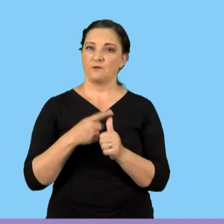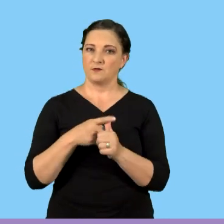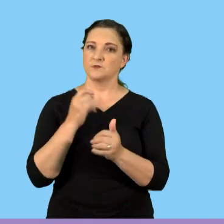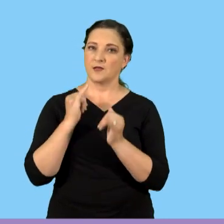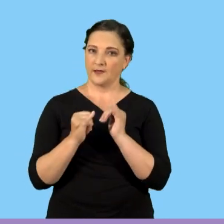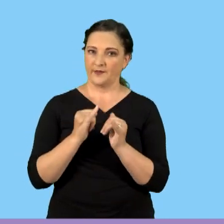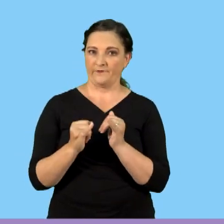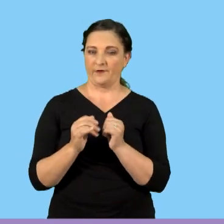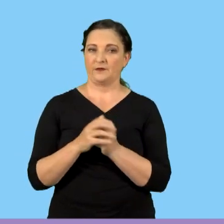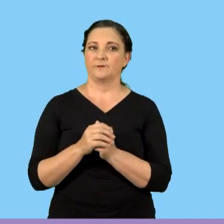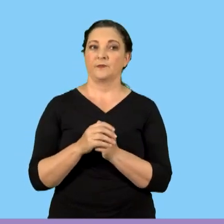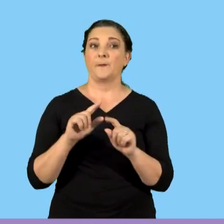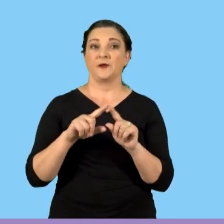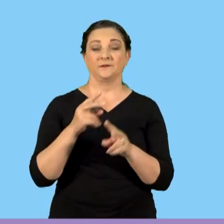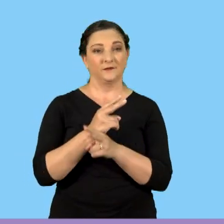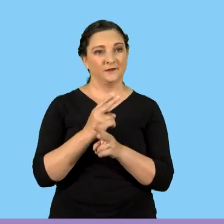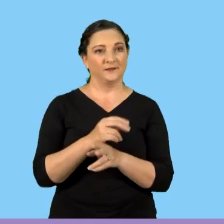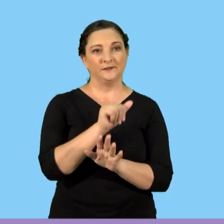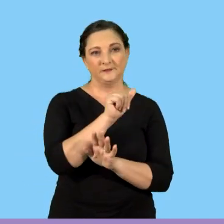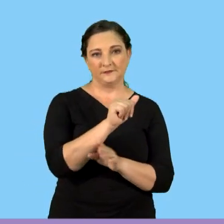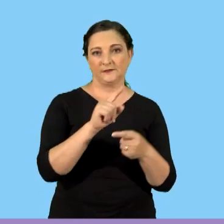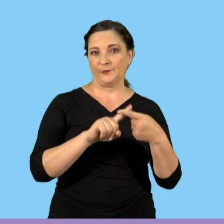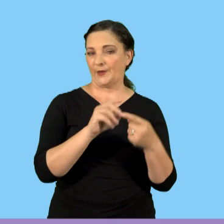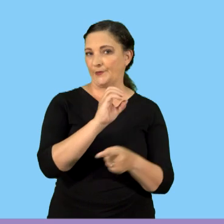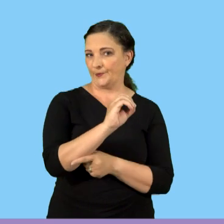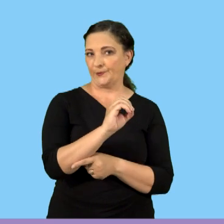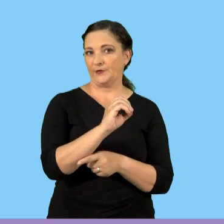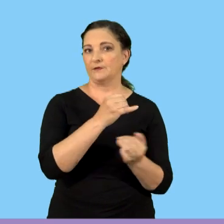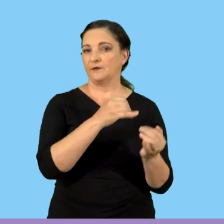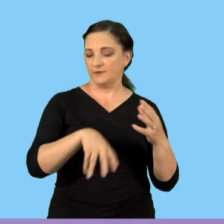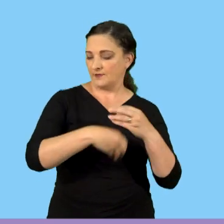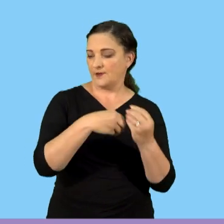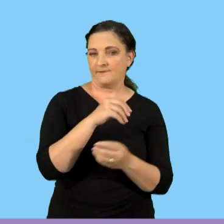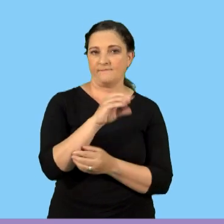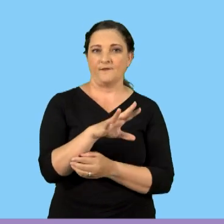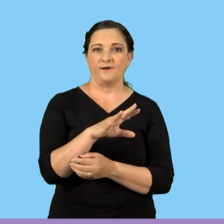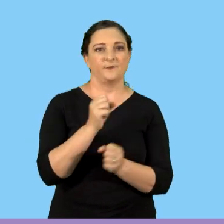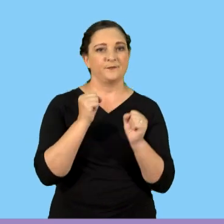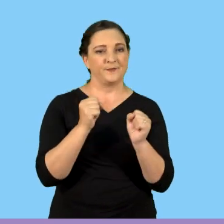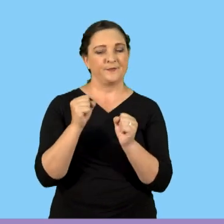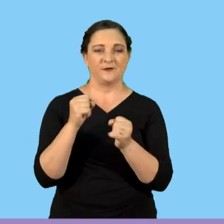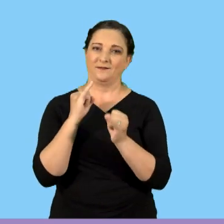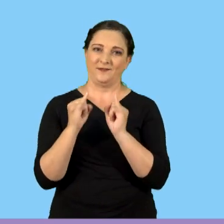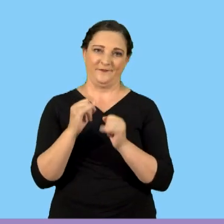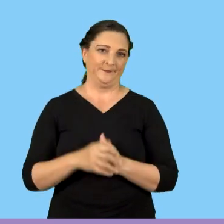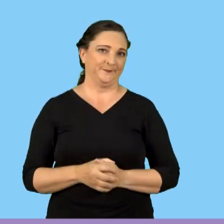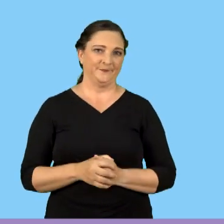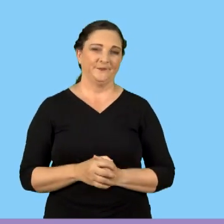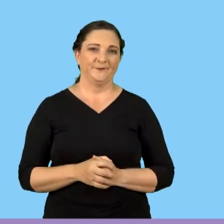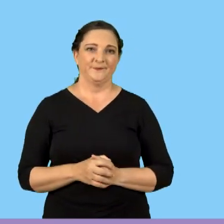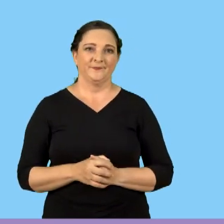5, that gives us an 11. But again, 6 plus 0, and when we add 5, that still gives us